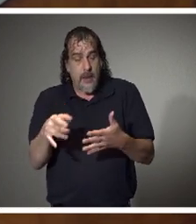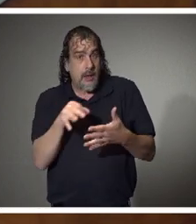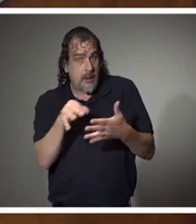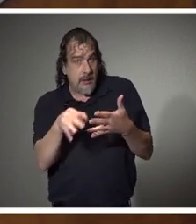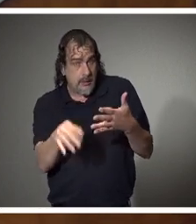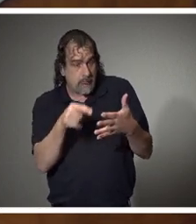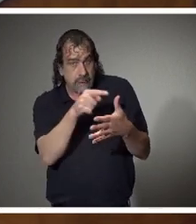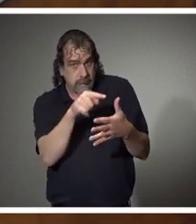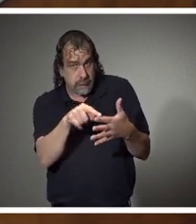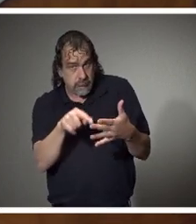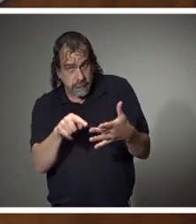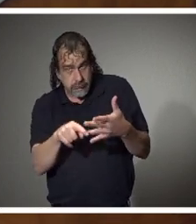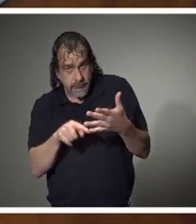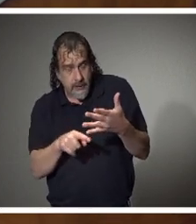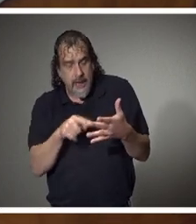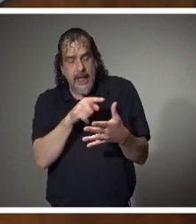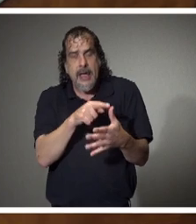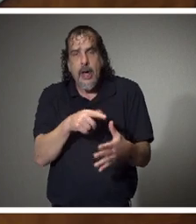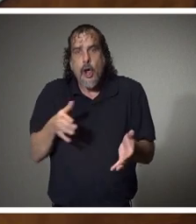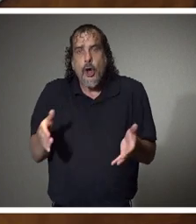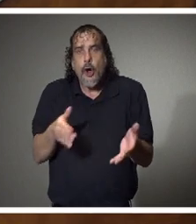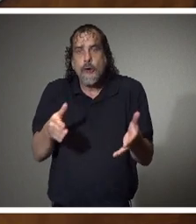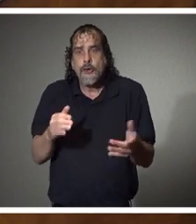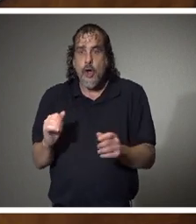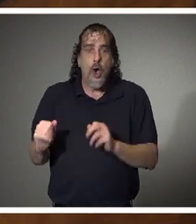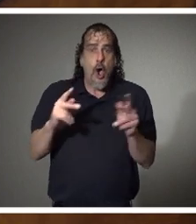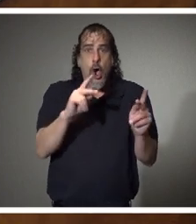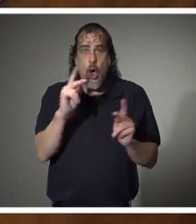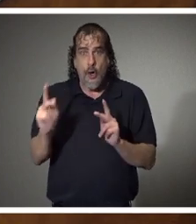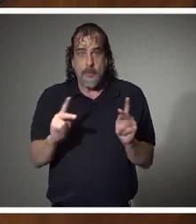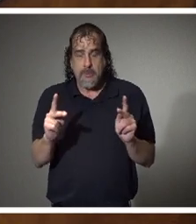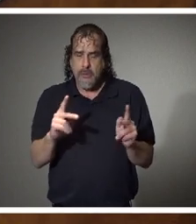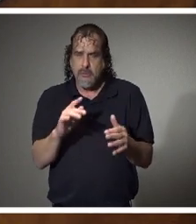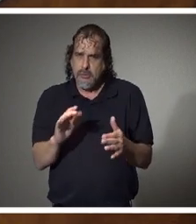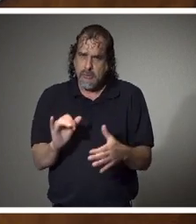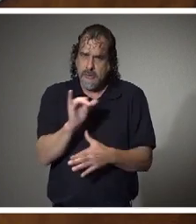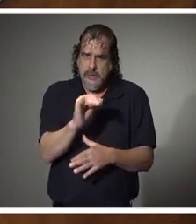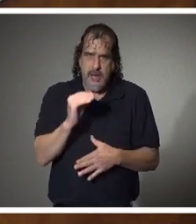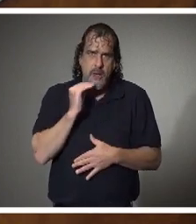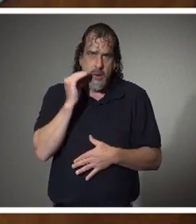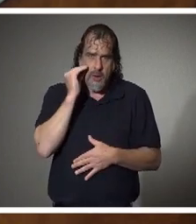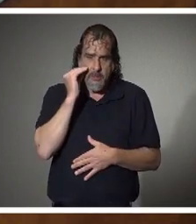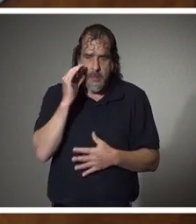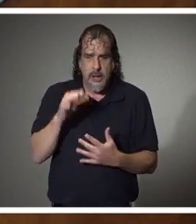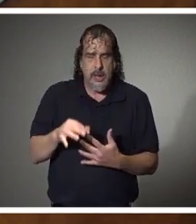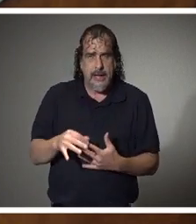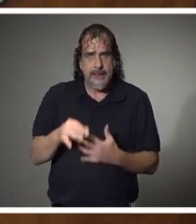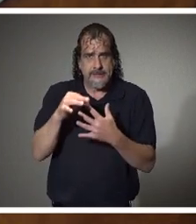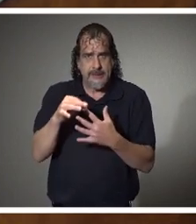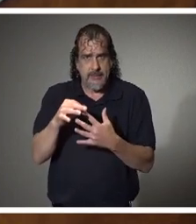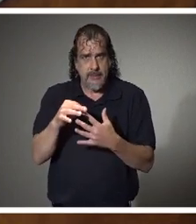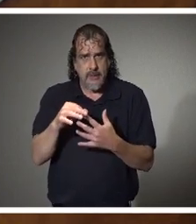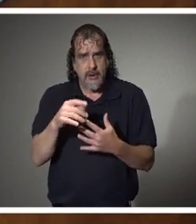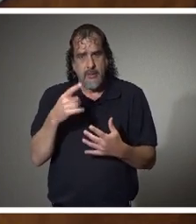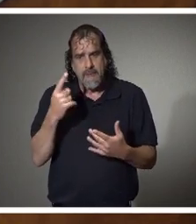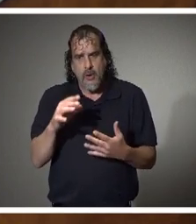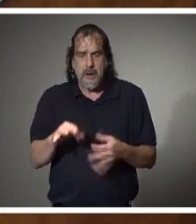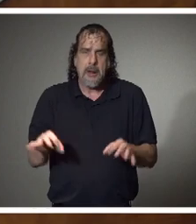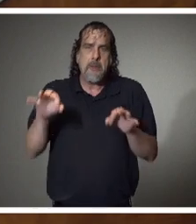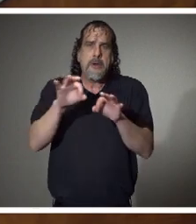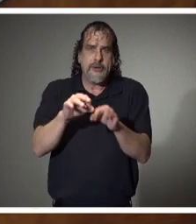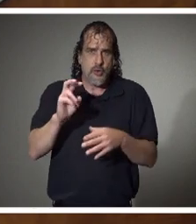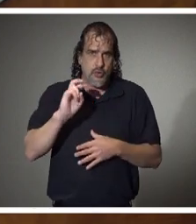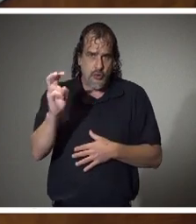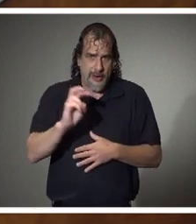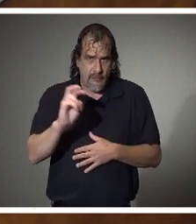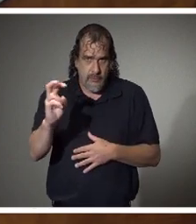does. It urges all Mississippians to stay home except for essential travel.